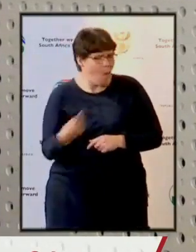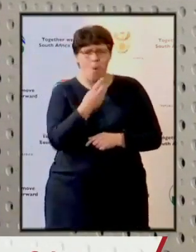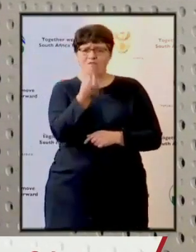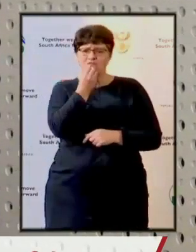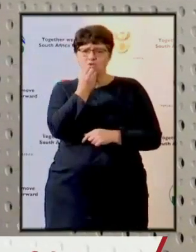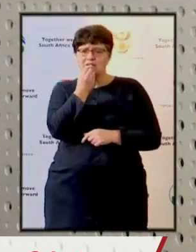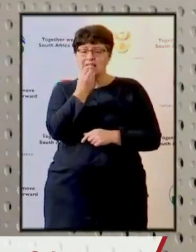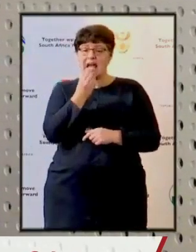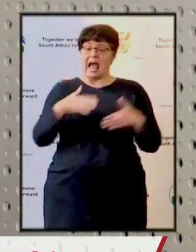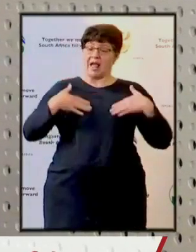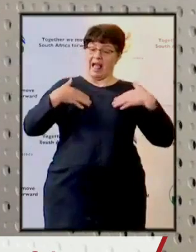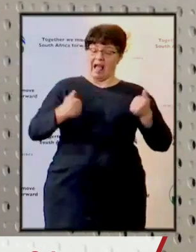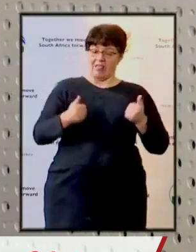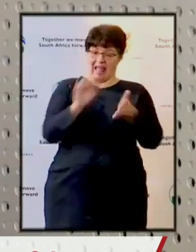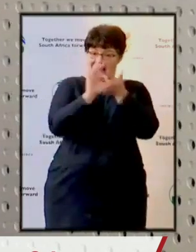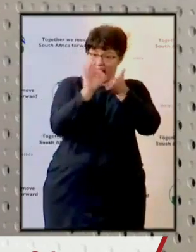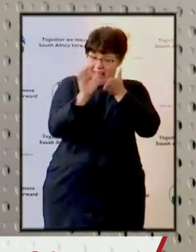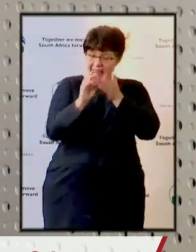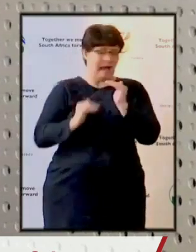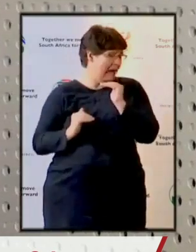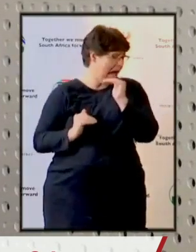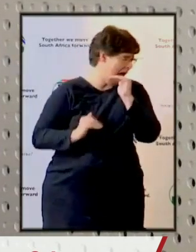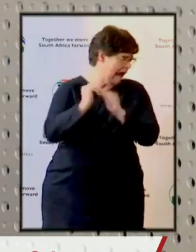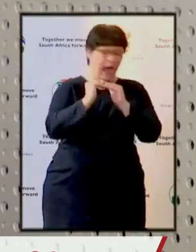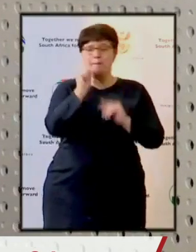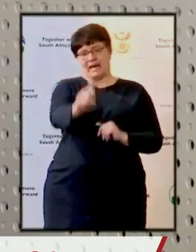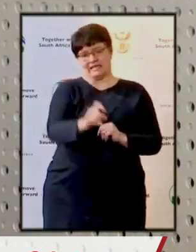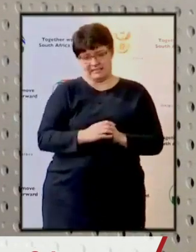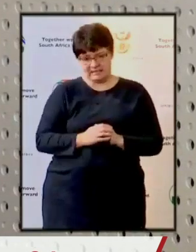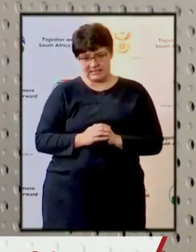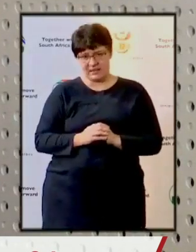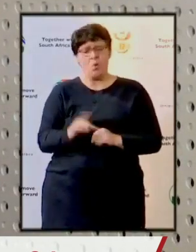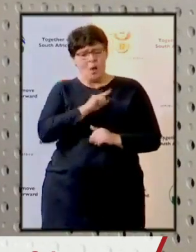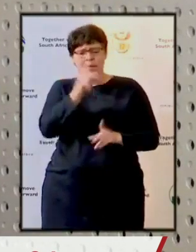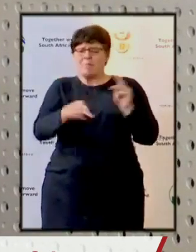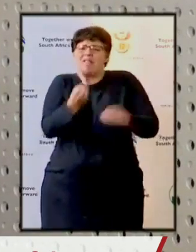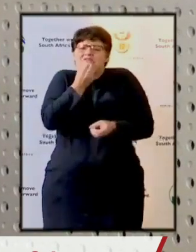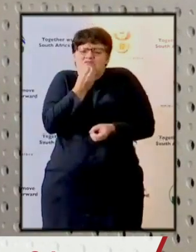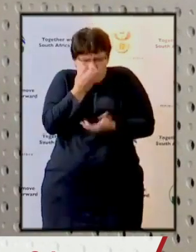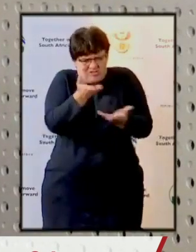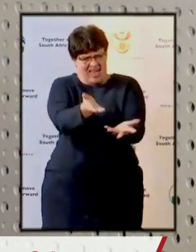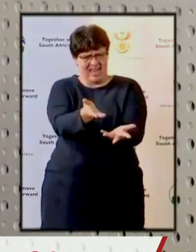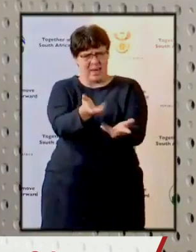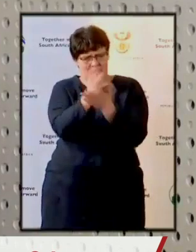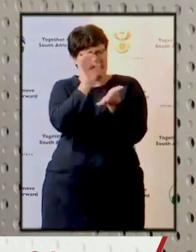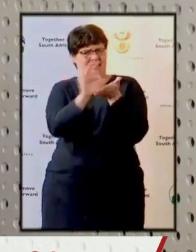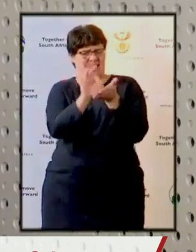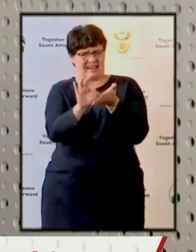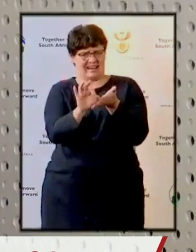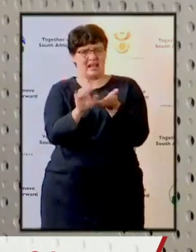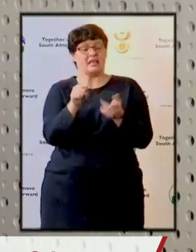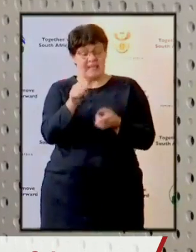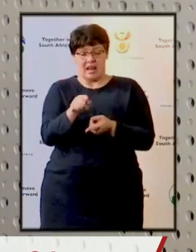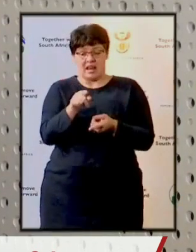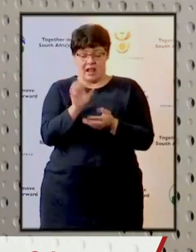highest standards of hygiene. People are eating food that's prepared there, and those food would then be home